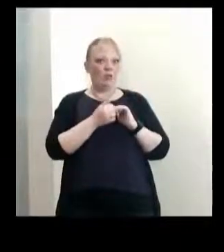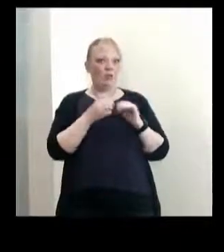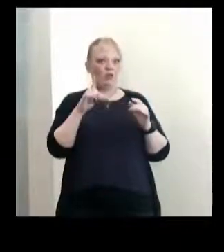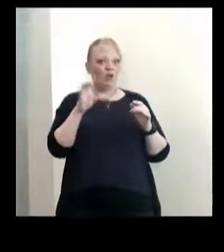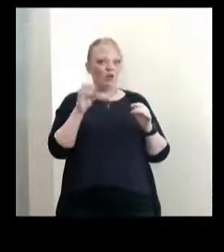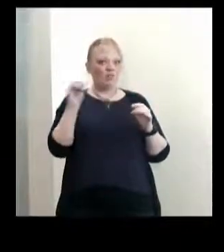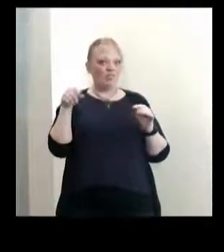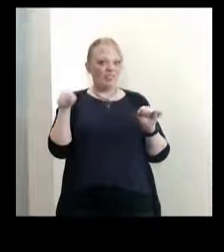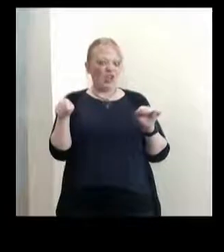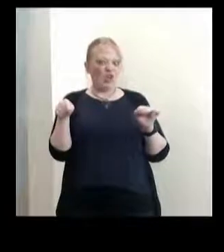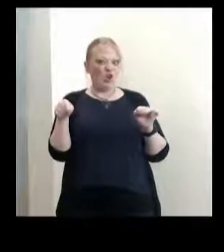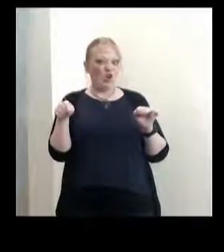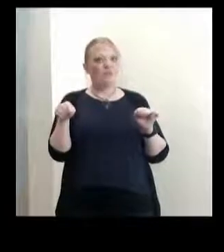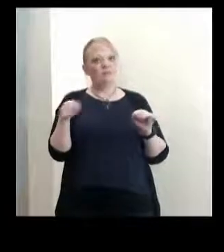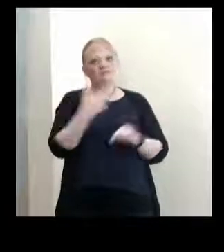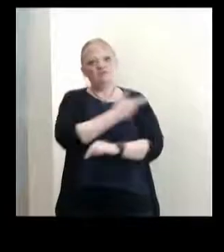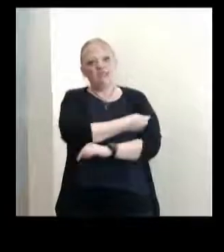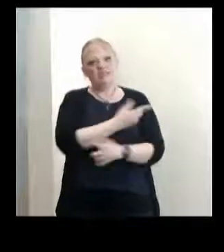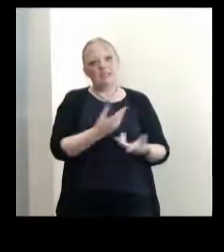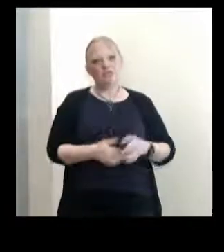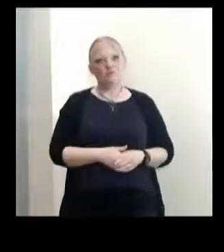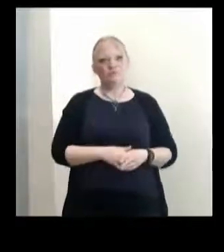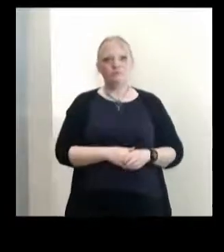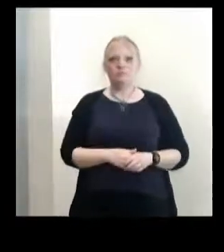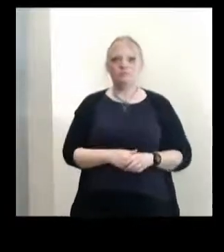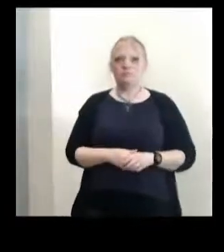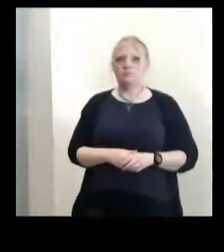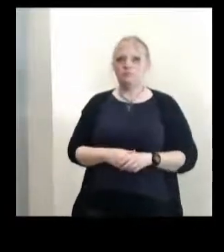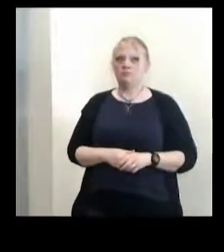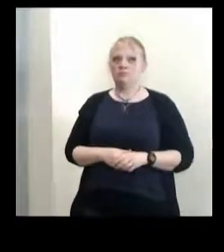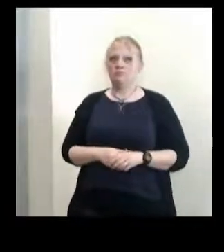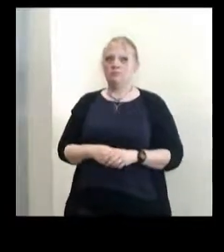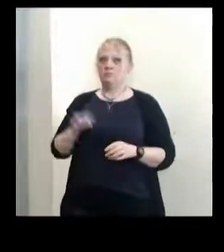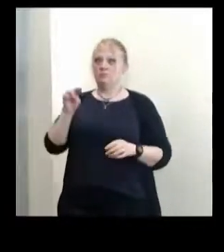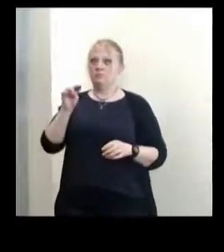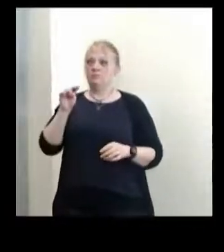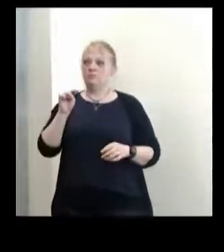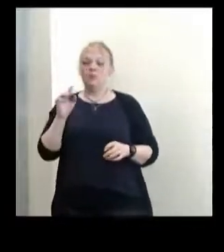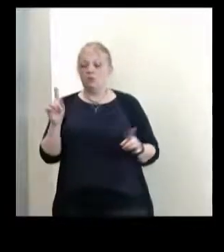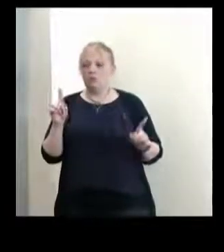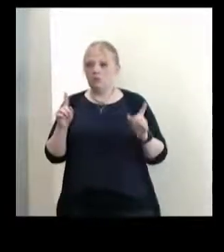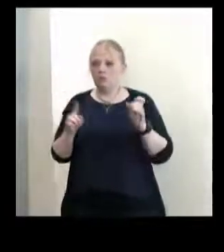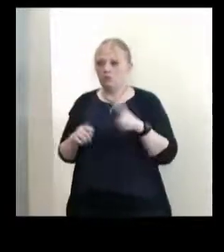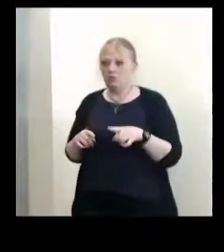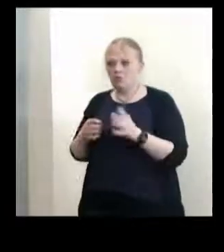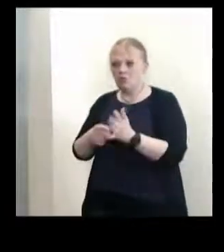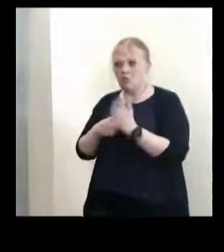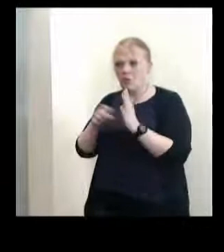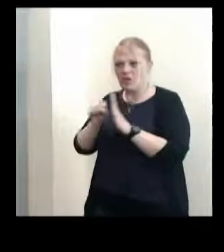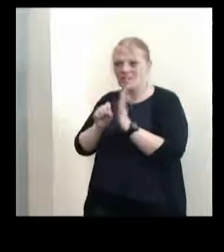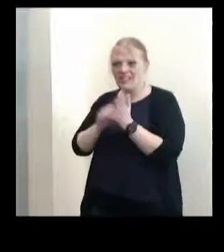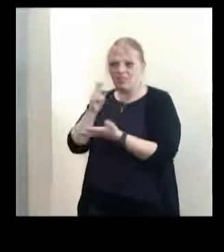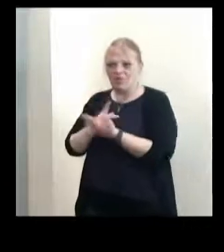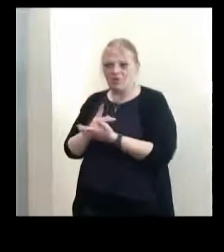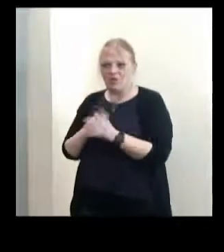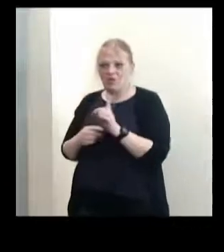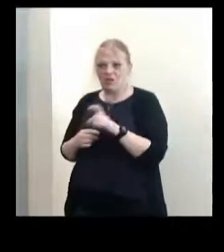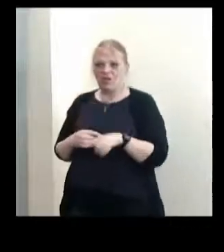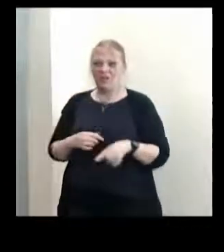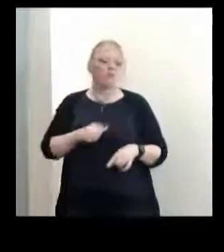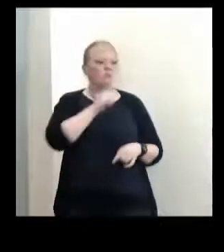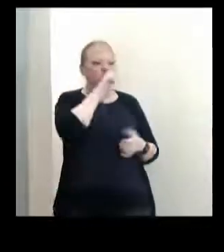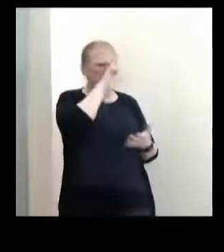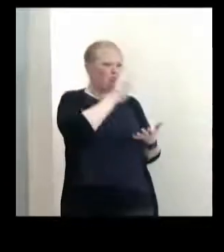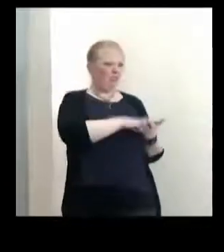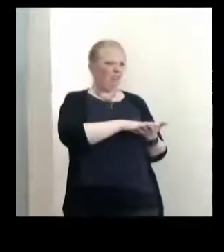baseball stadium is if they're all vaccinated. Marley, And then would this require state approval as well? we don't believe it